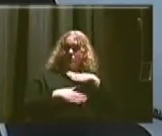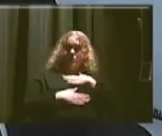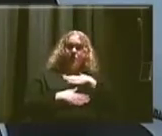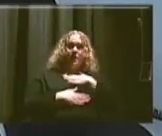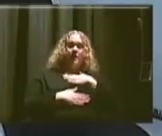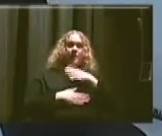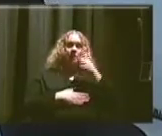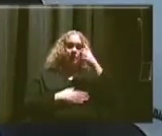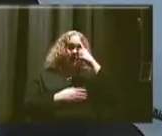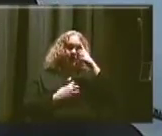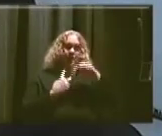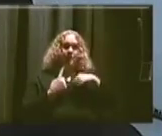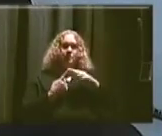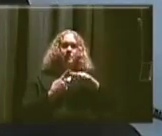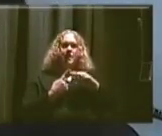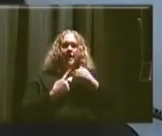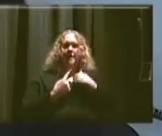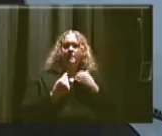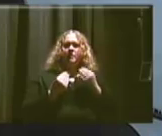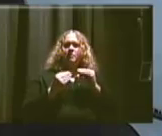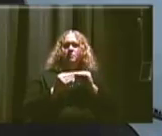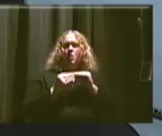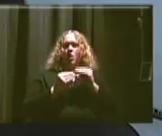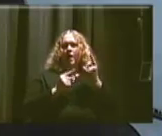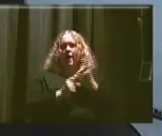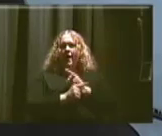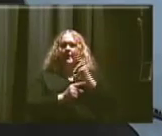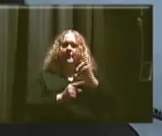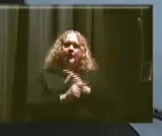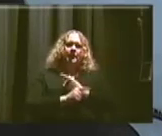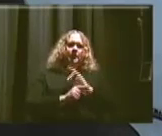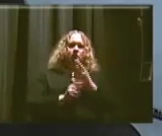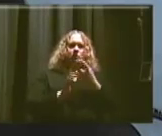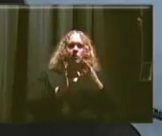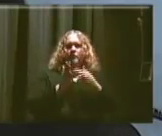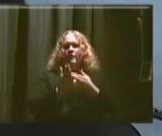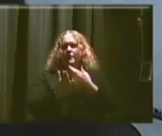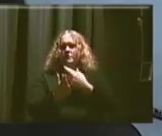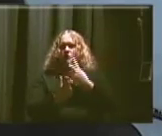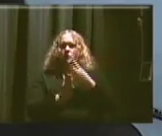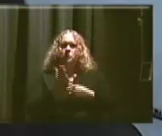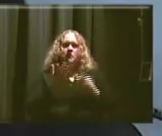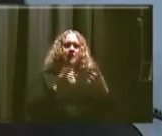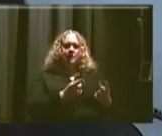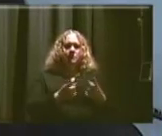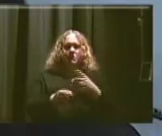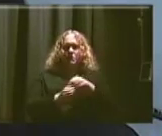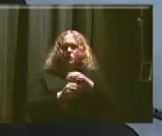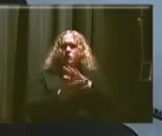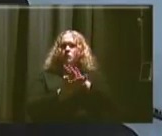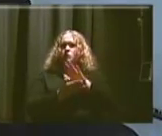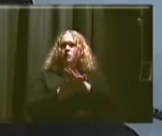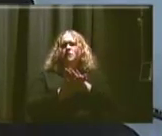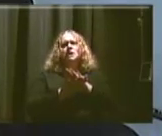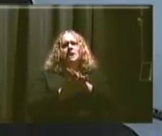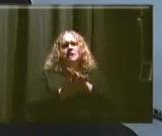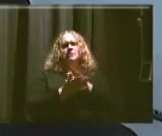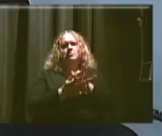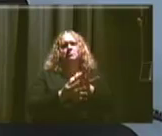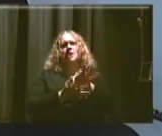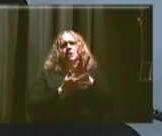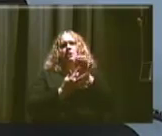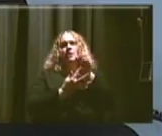to have a more adequate reflection of what's going on in the school as far as achievement goes, especially when you're considering the significant challenges